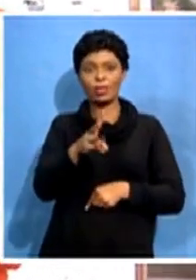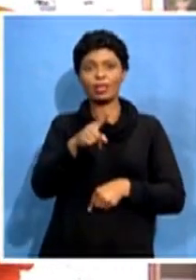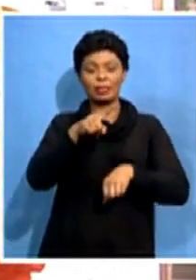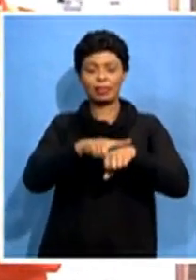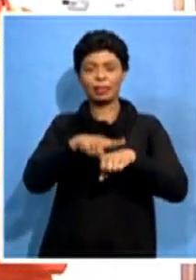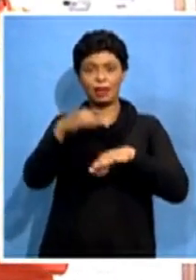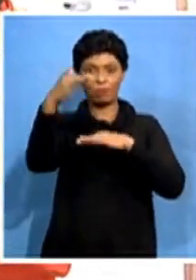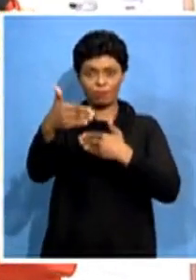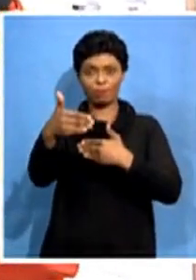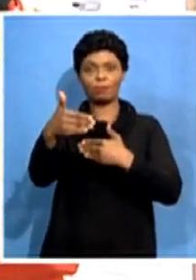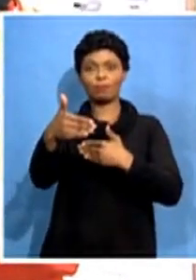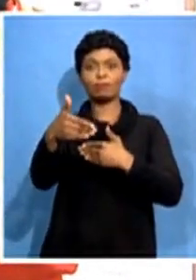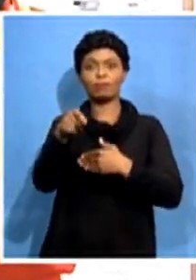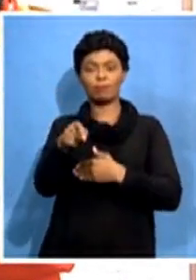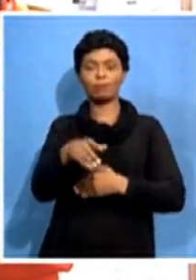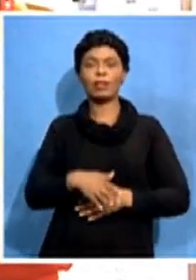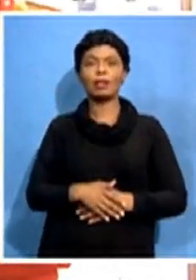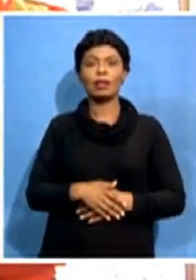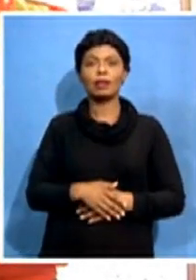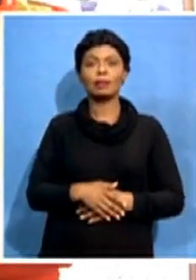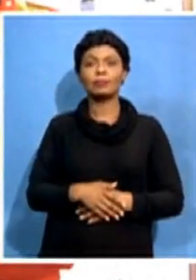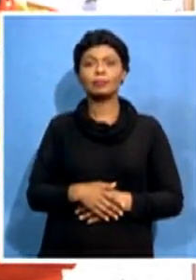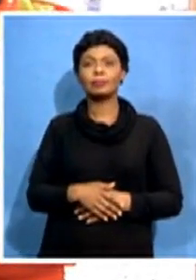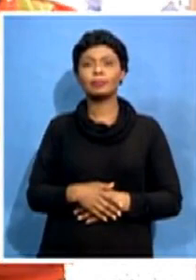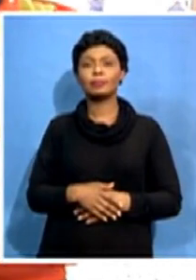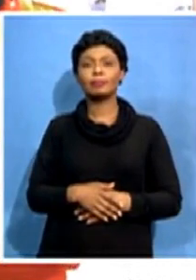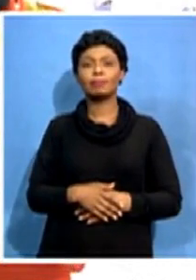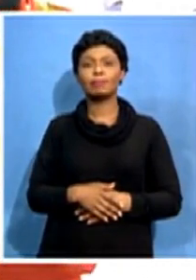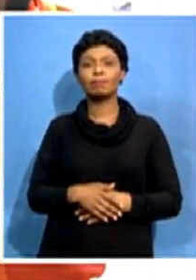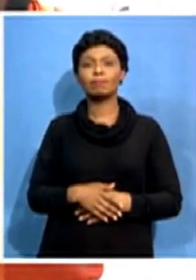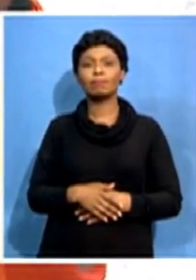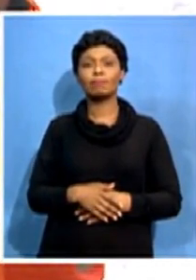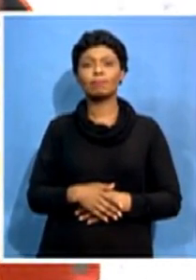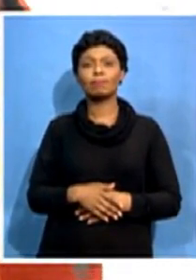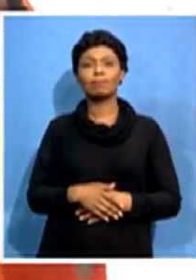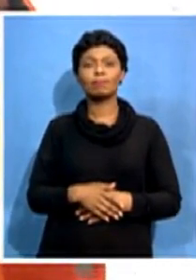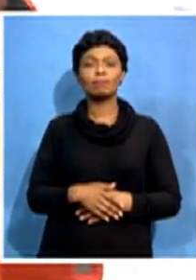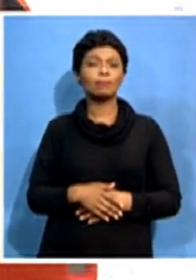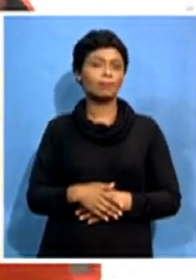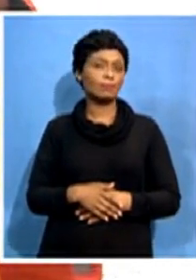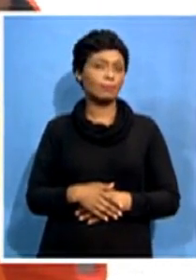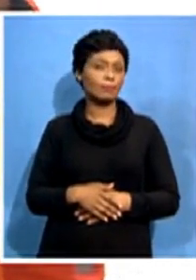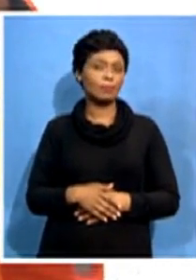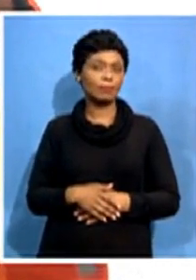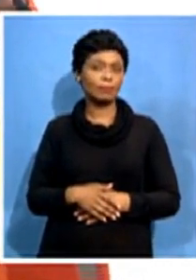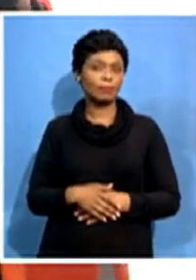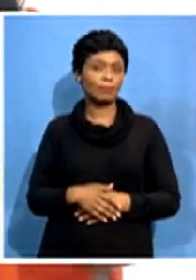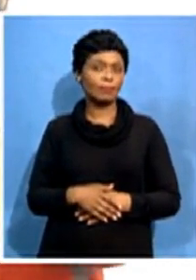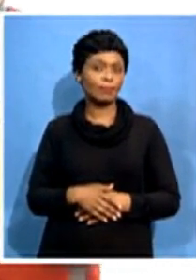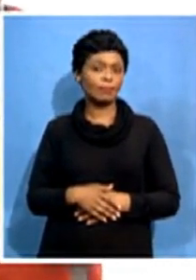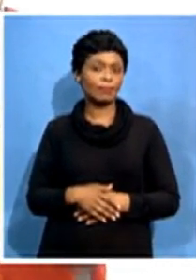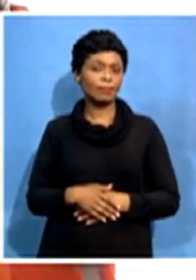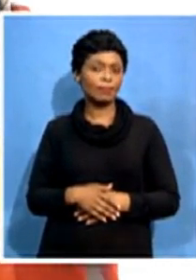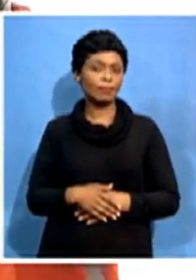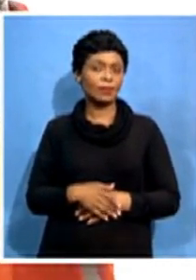at completion of... Yeah, so are you saying April of this year, many of the